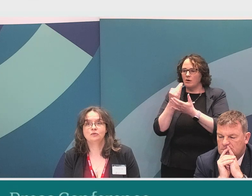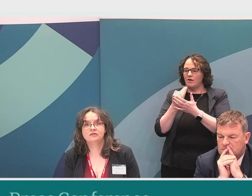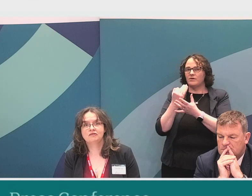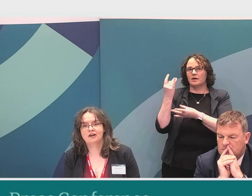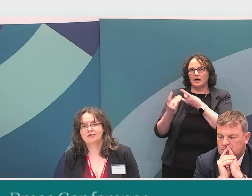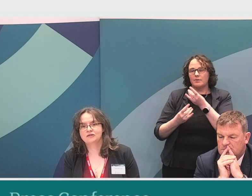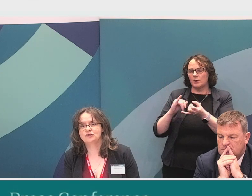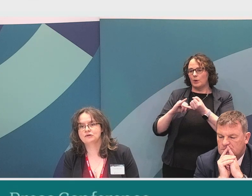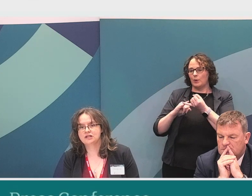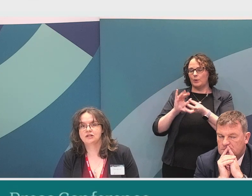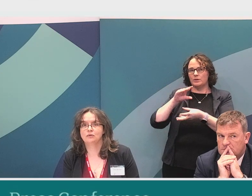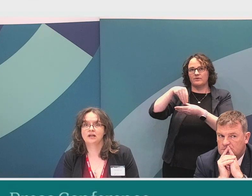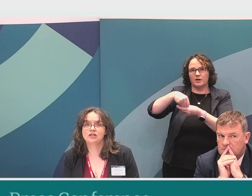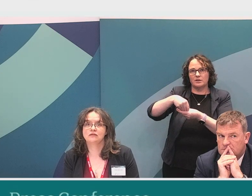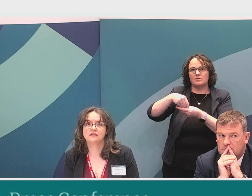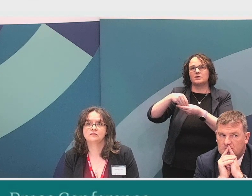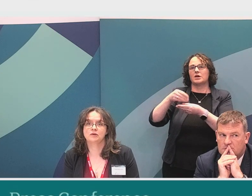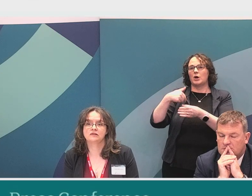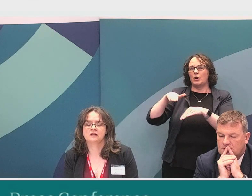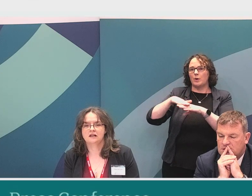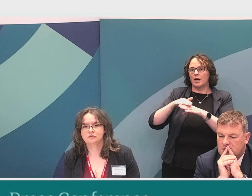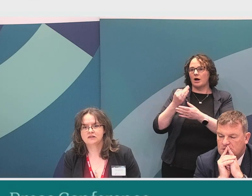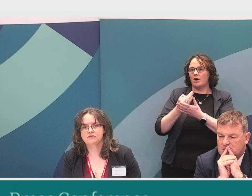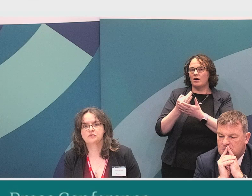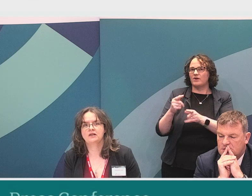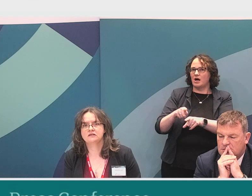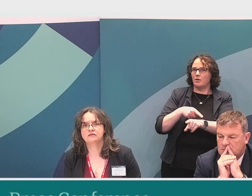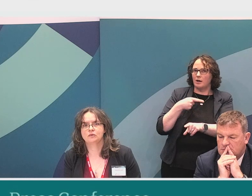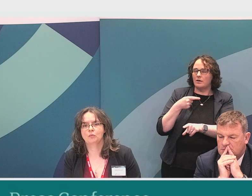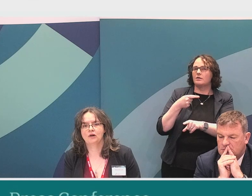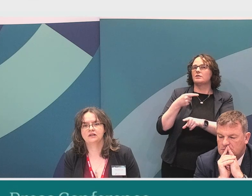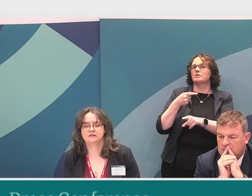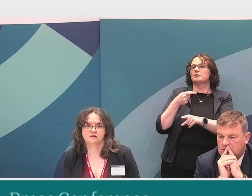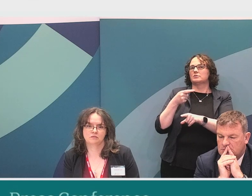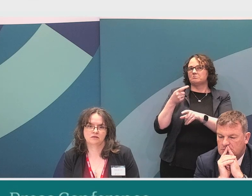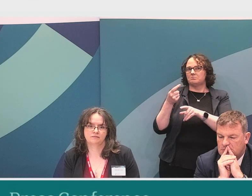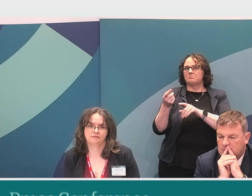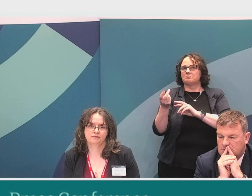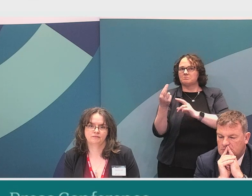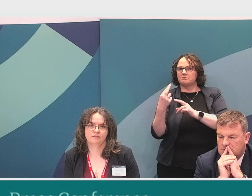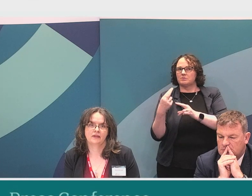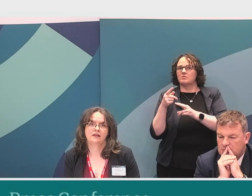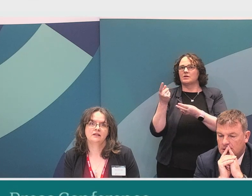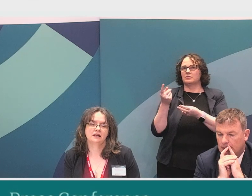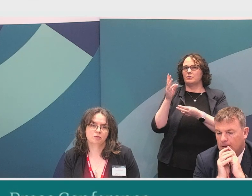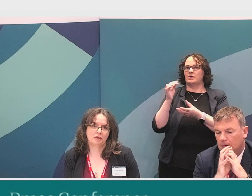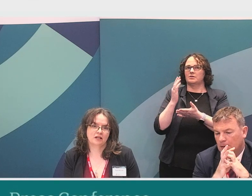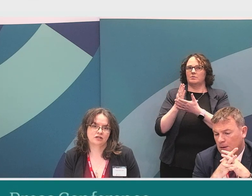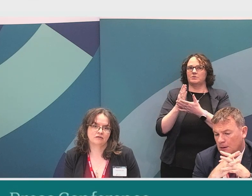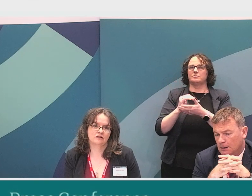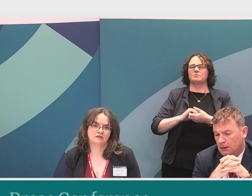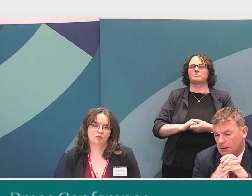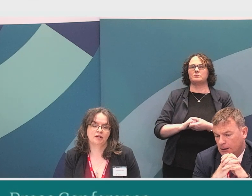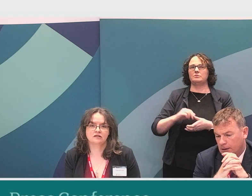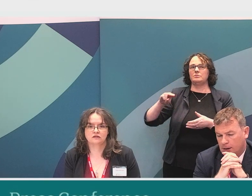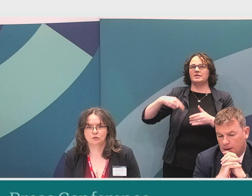was involved, the duration and location of the experience, as well as the respondent's view on why it stopped. The next publication after